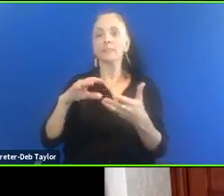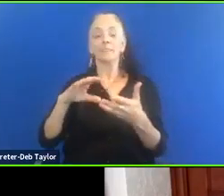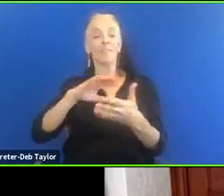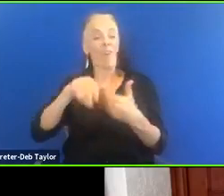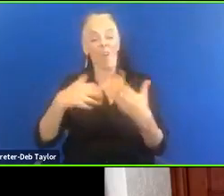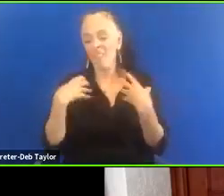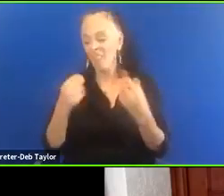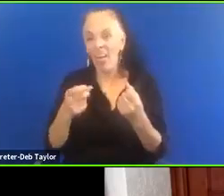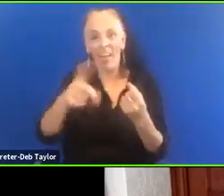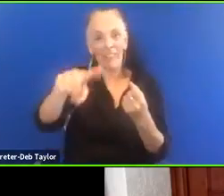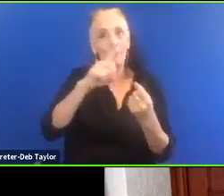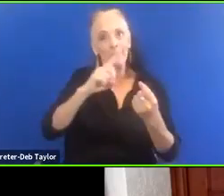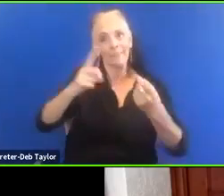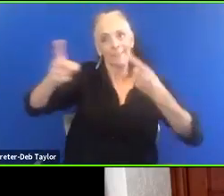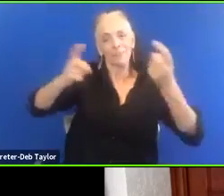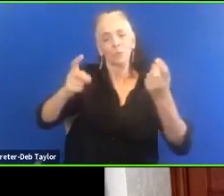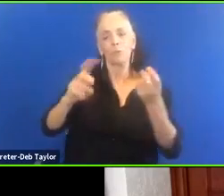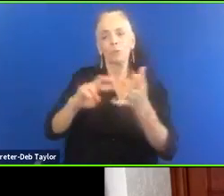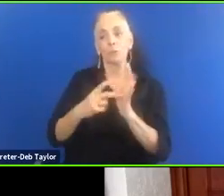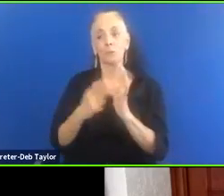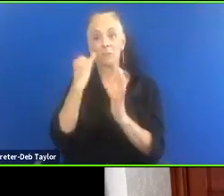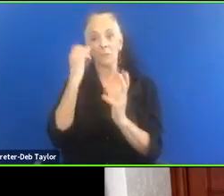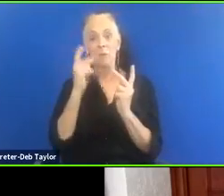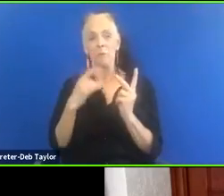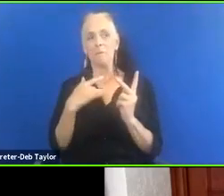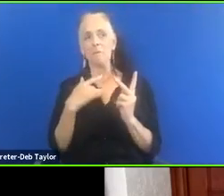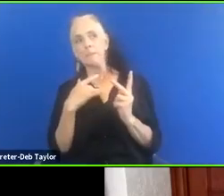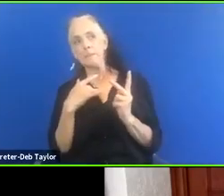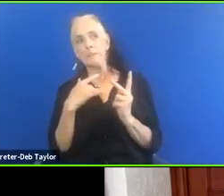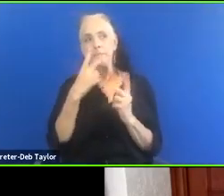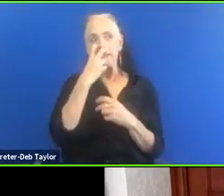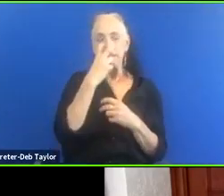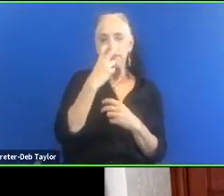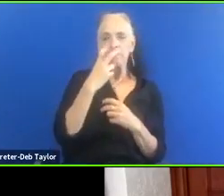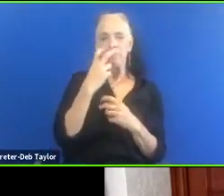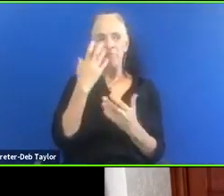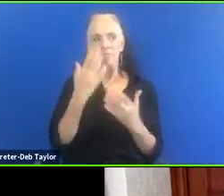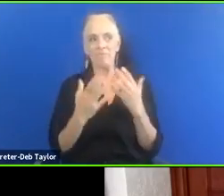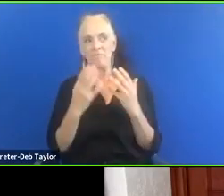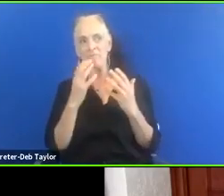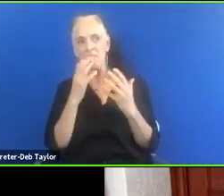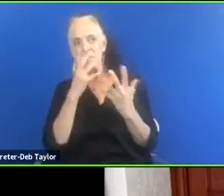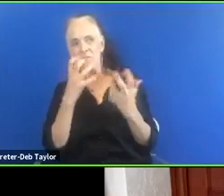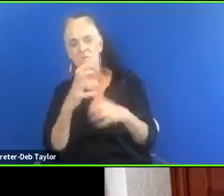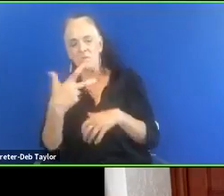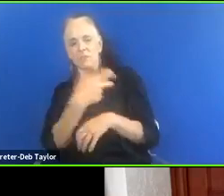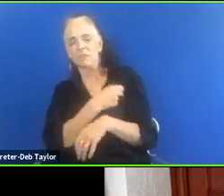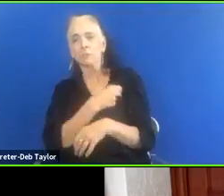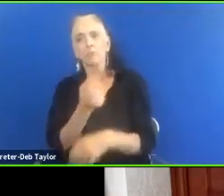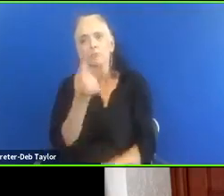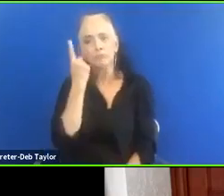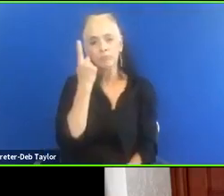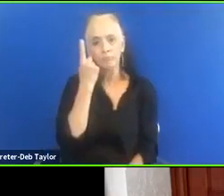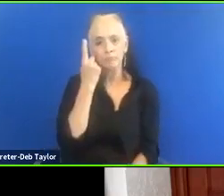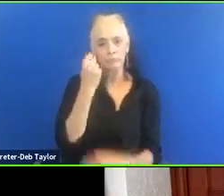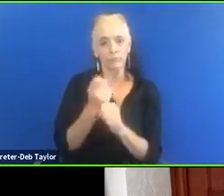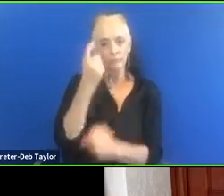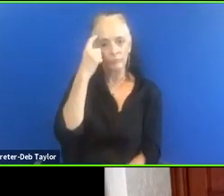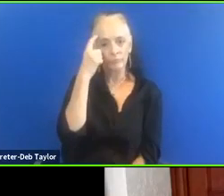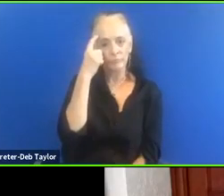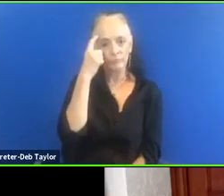for people to have doubts about it. And that's not because I think, I'm not saying